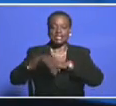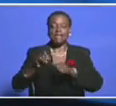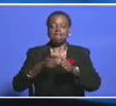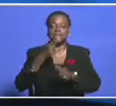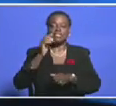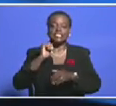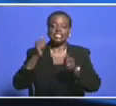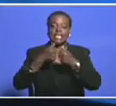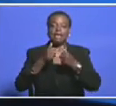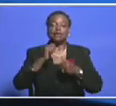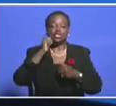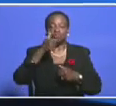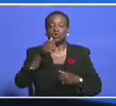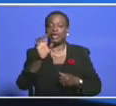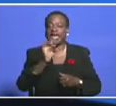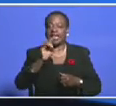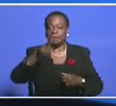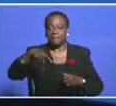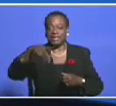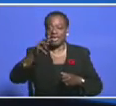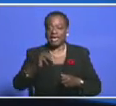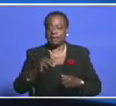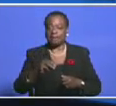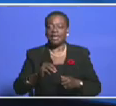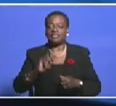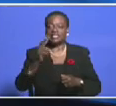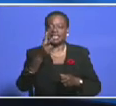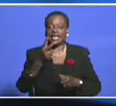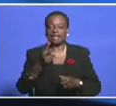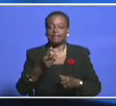p.m. Kendall Isaacs Gym. The second game on Saturday afternoon